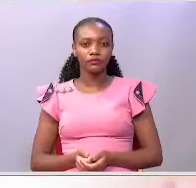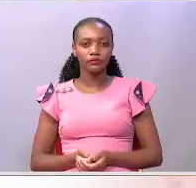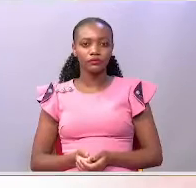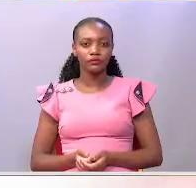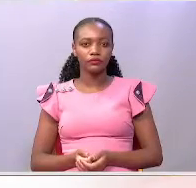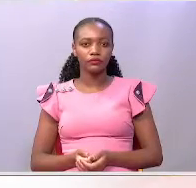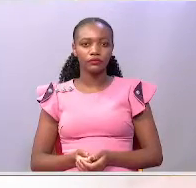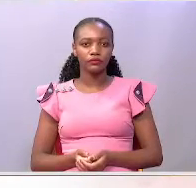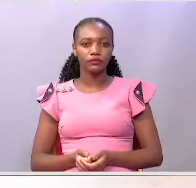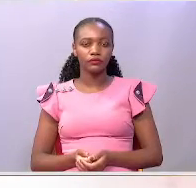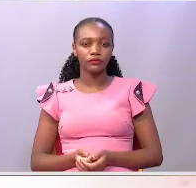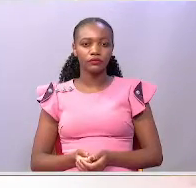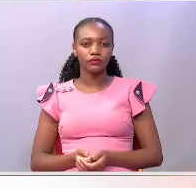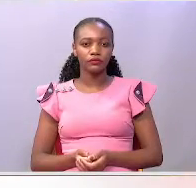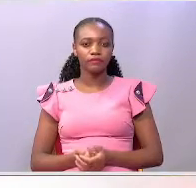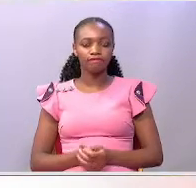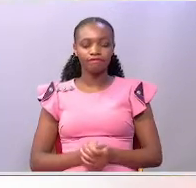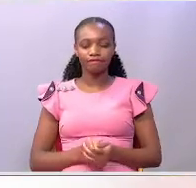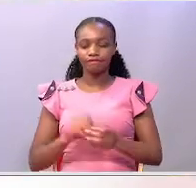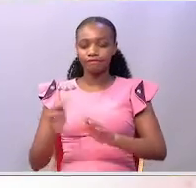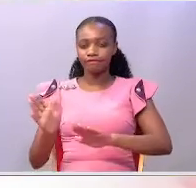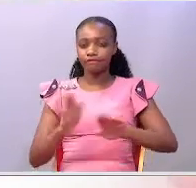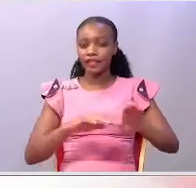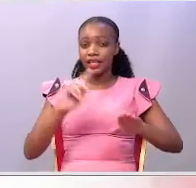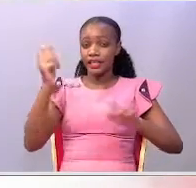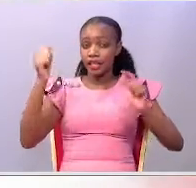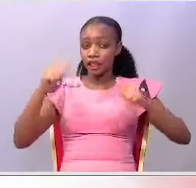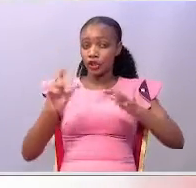Now, Kenya today joined the world in marking